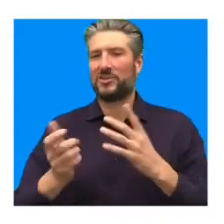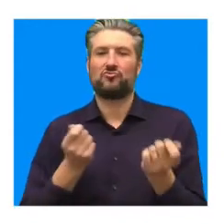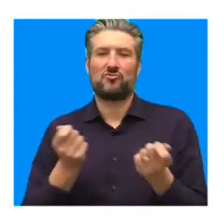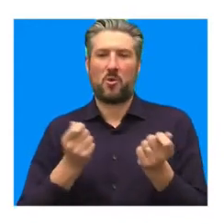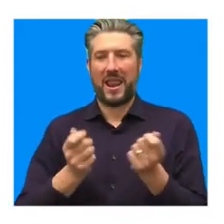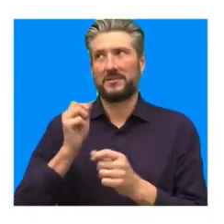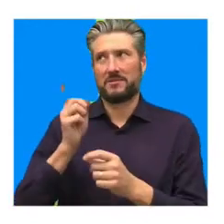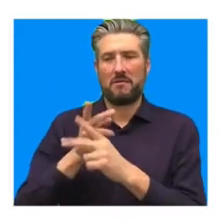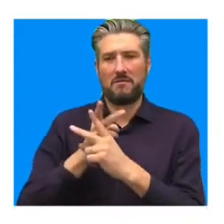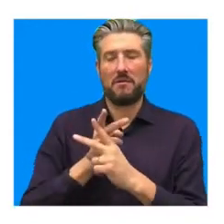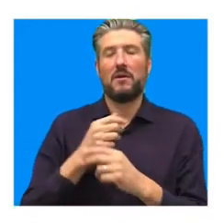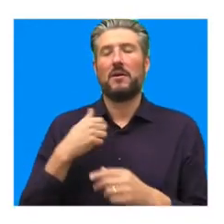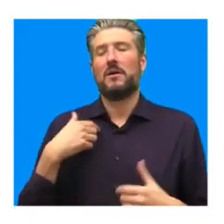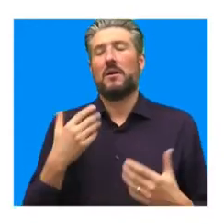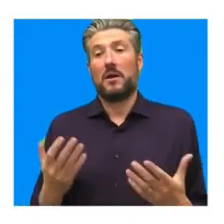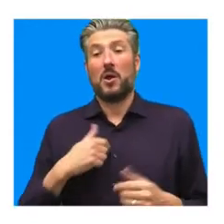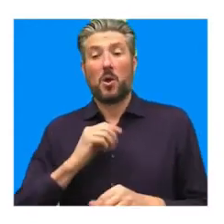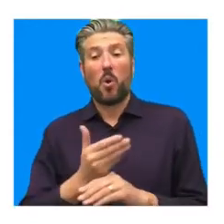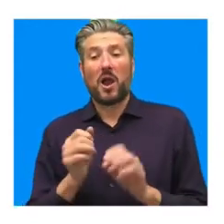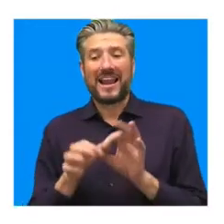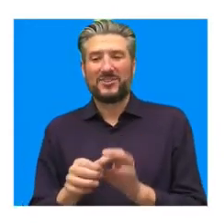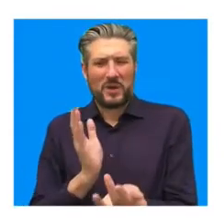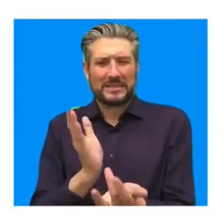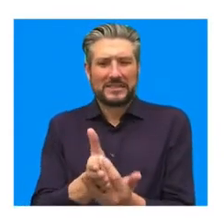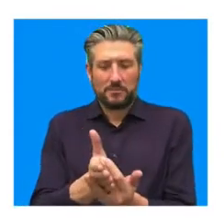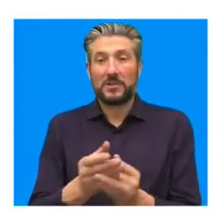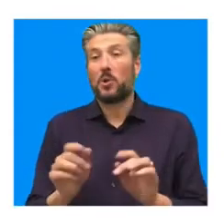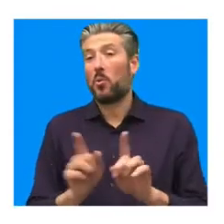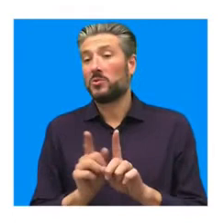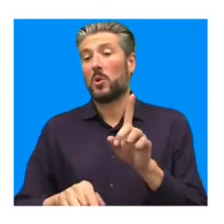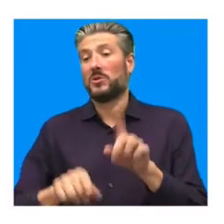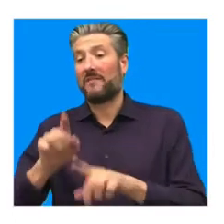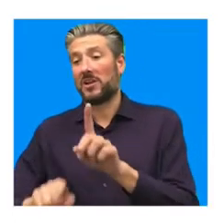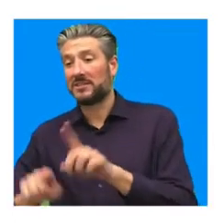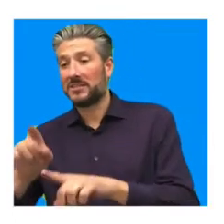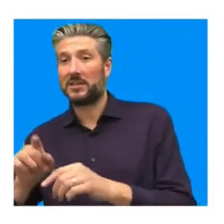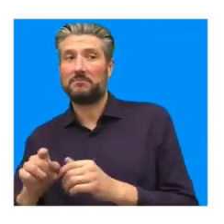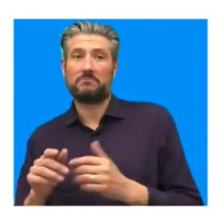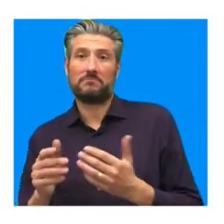our work on accessibility, but also diversity in broadcaster work.